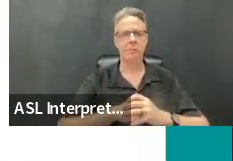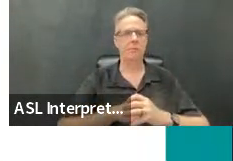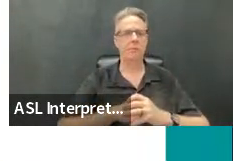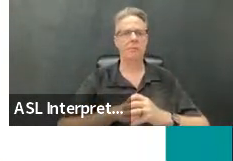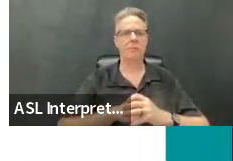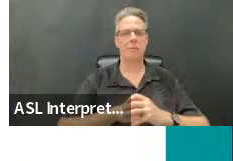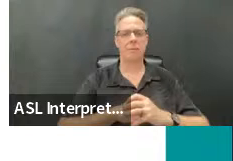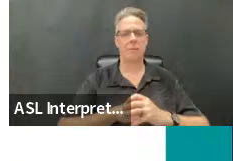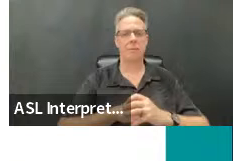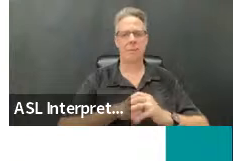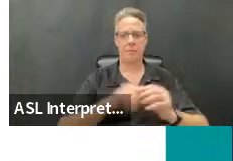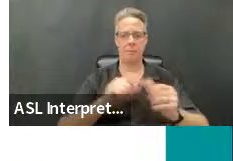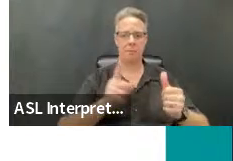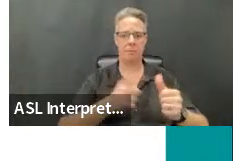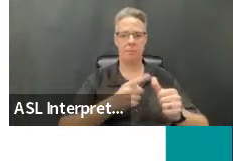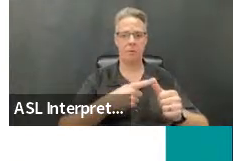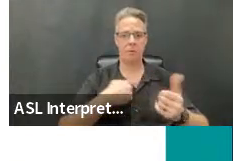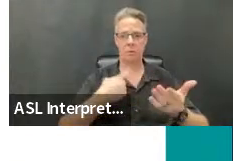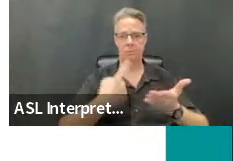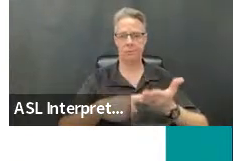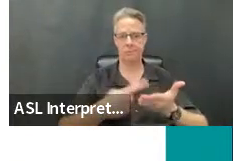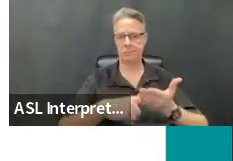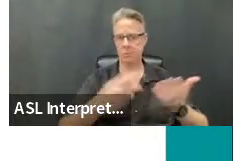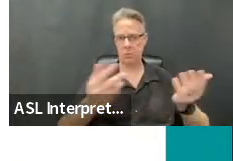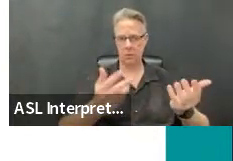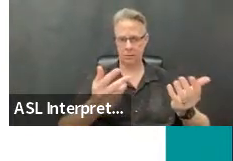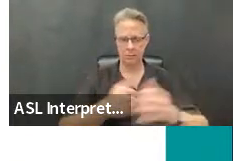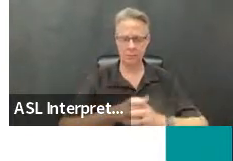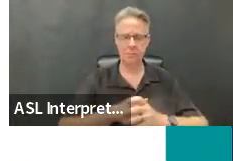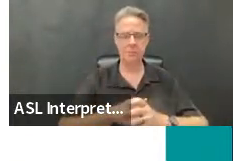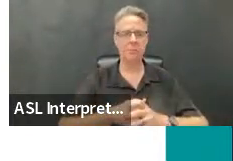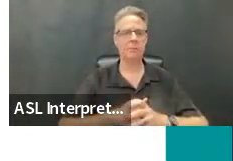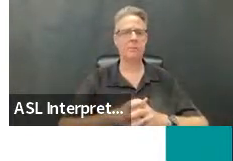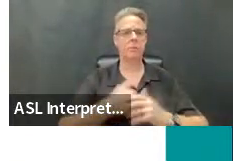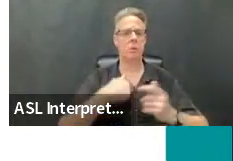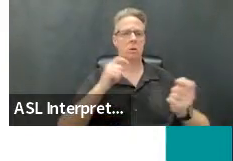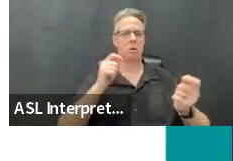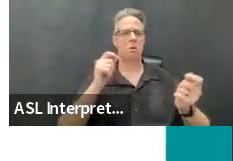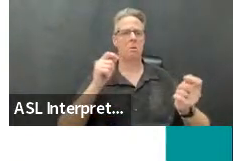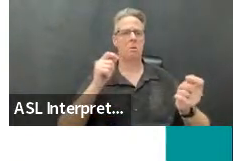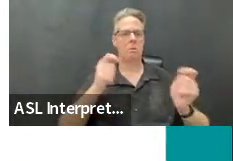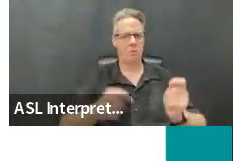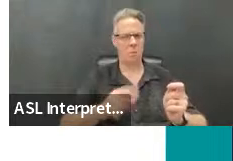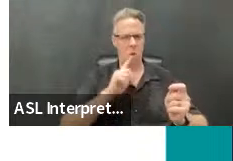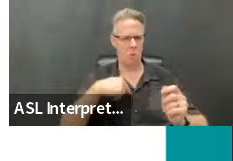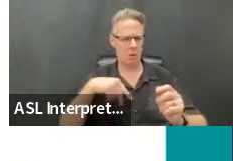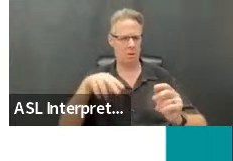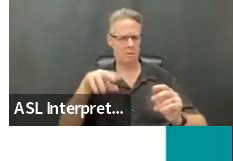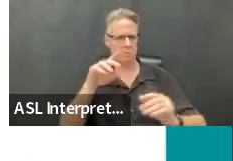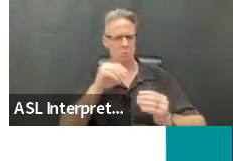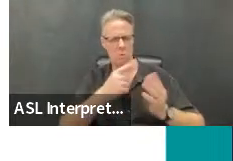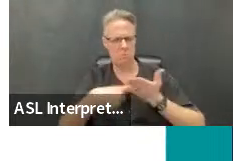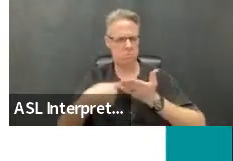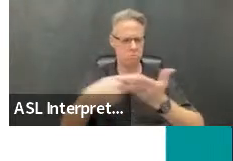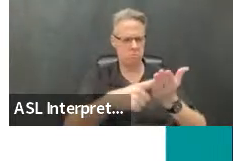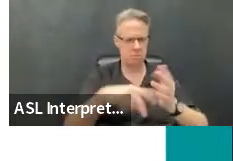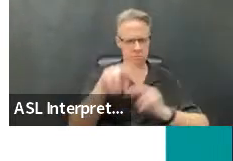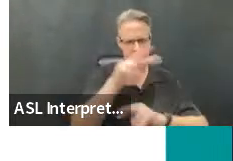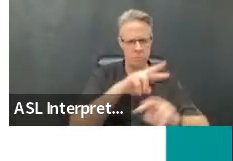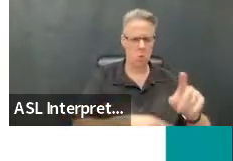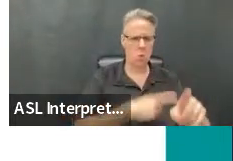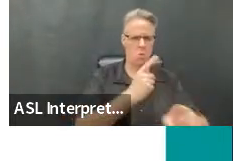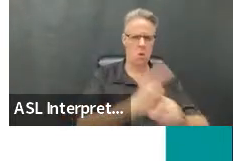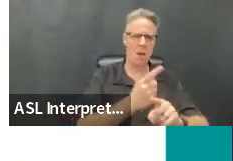first thing to talk about a little bit is that as we evolve this conversation and we're really thinking about the right investment for